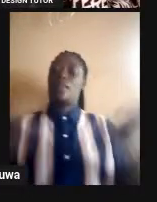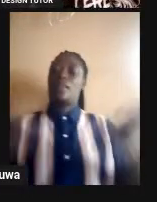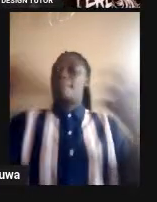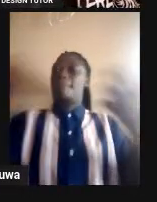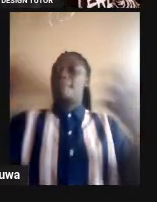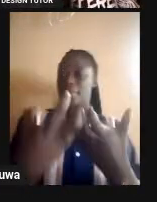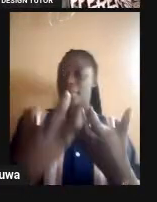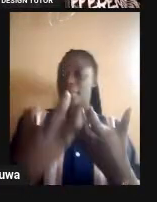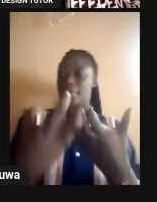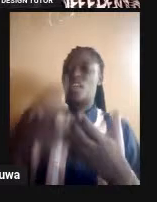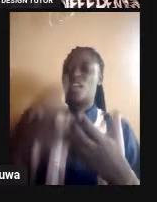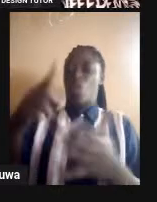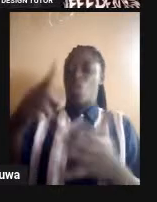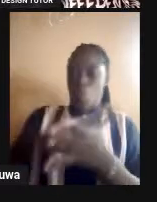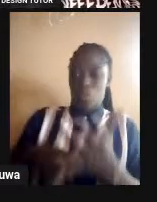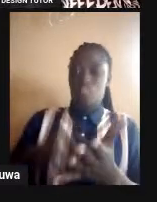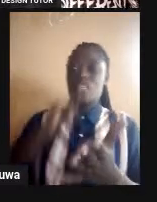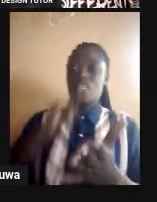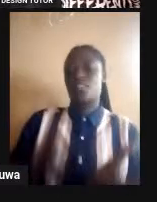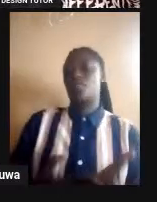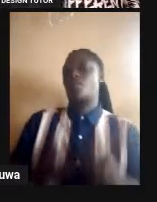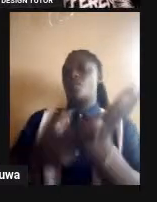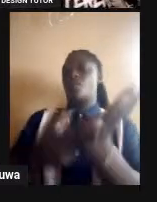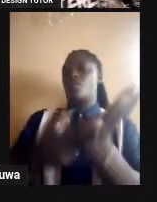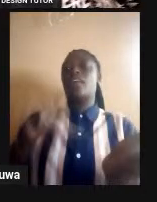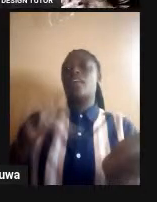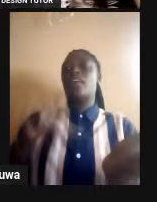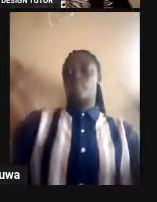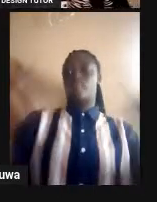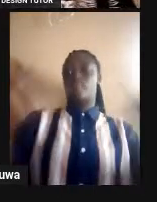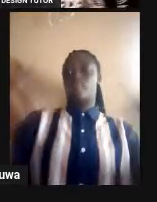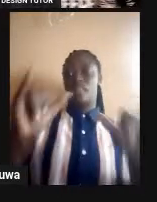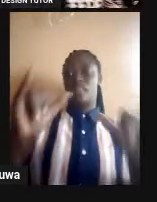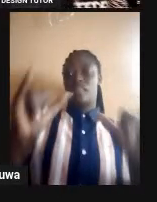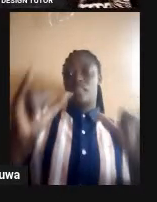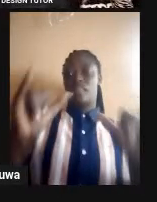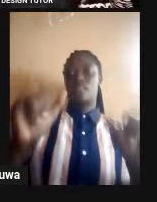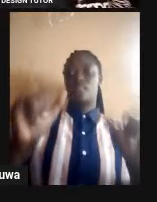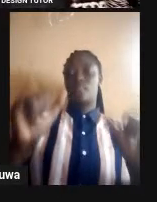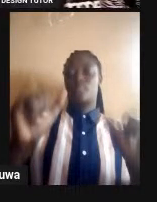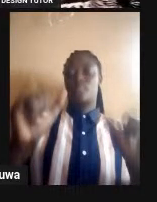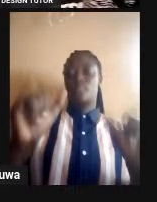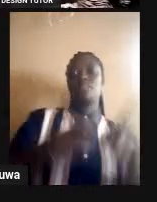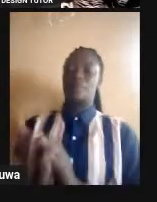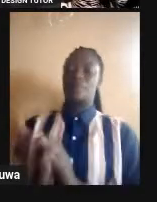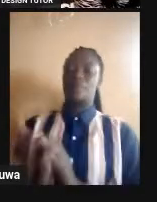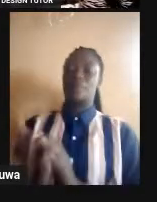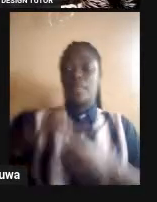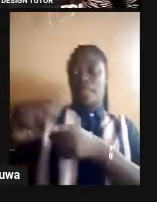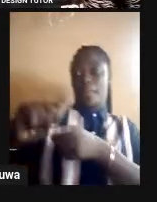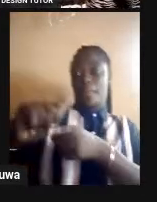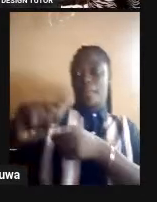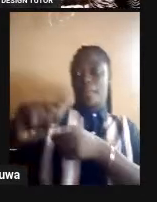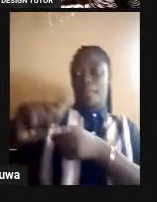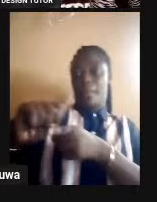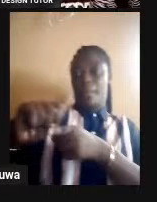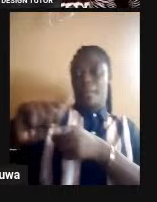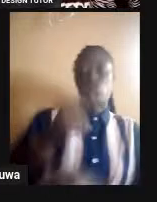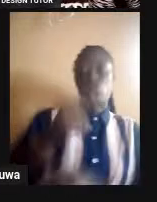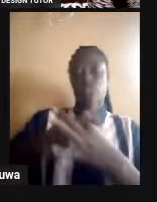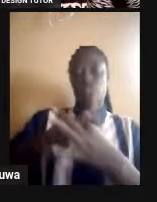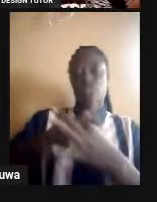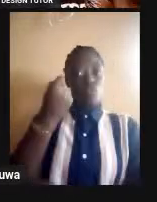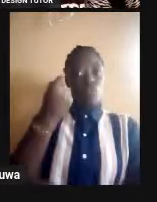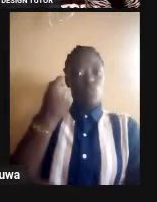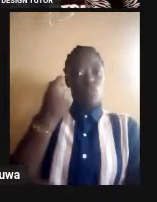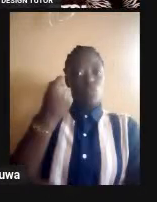size. Now, when we get to the practical aspect, you begin to understand all these things when we begin to put them into practice. But